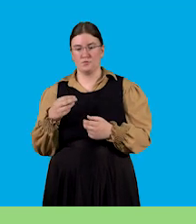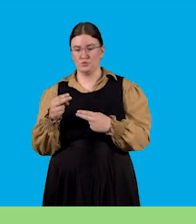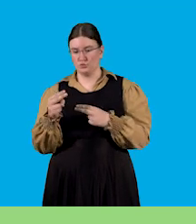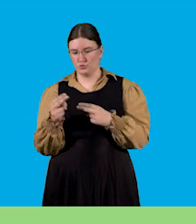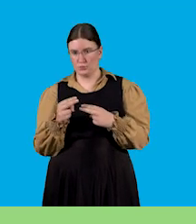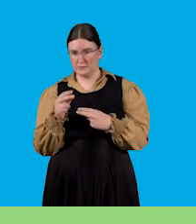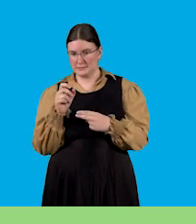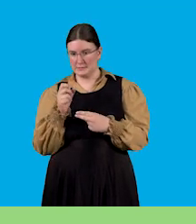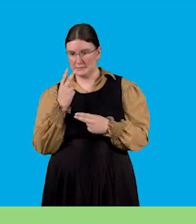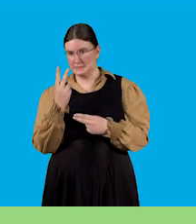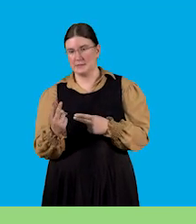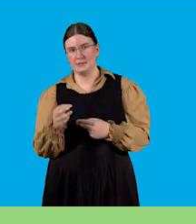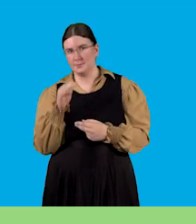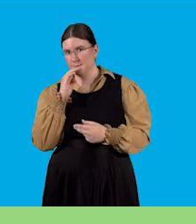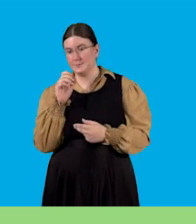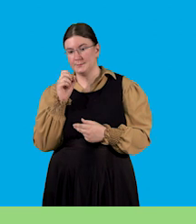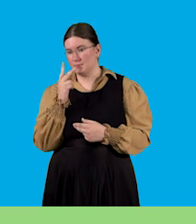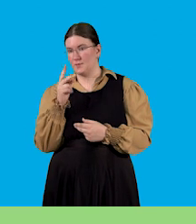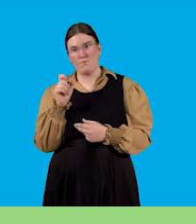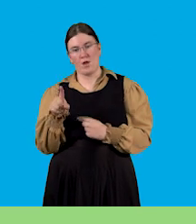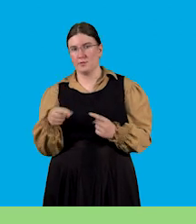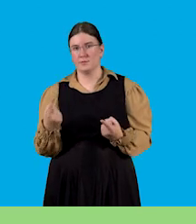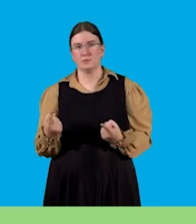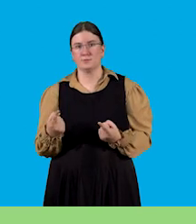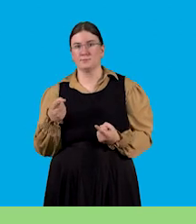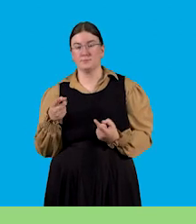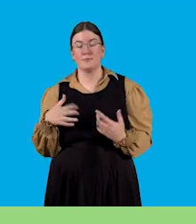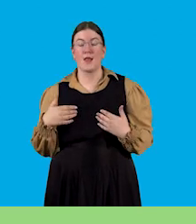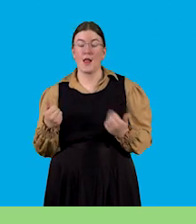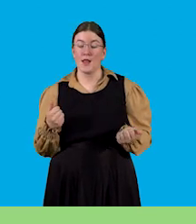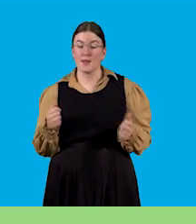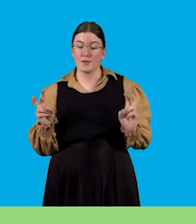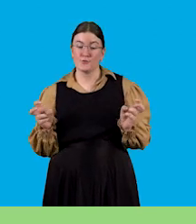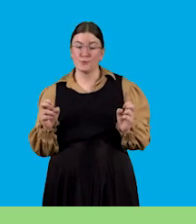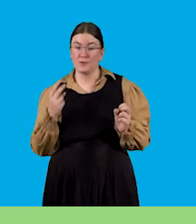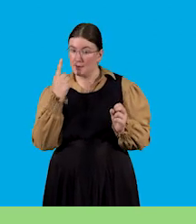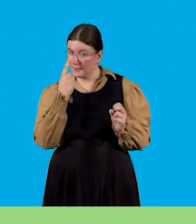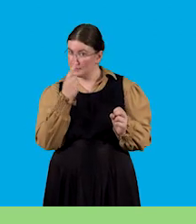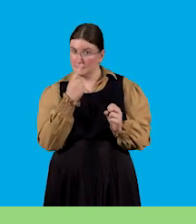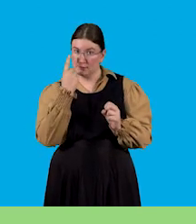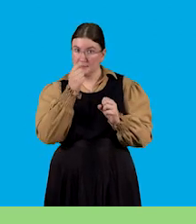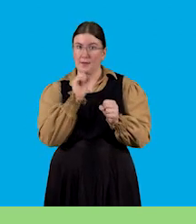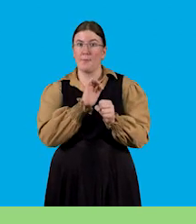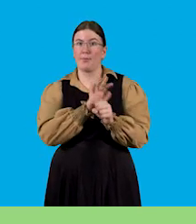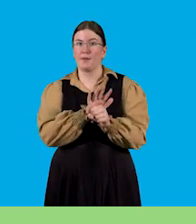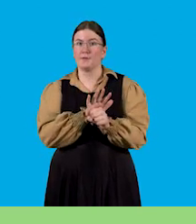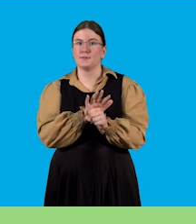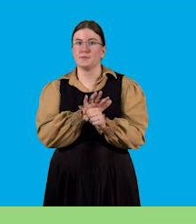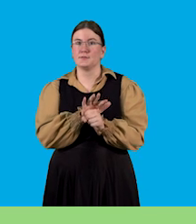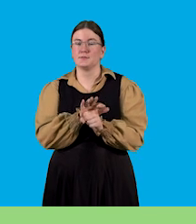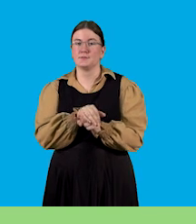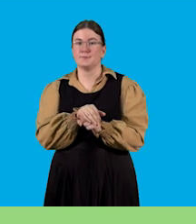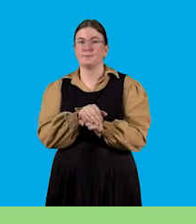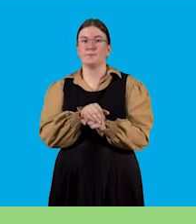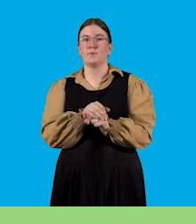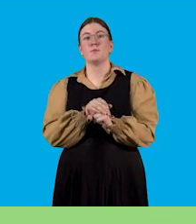short-sightedness. This is another health issue that affects the eyes. How